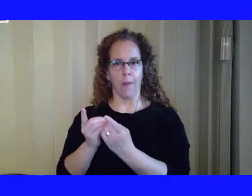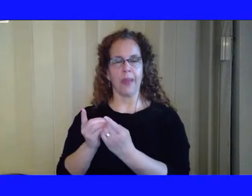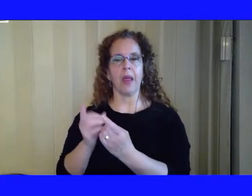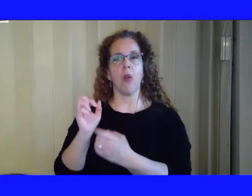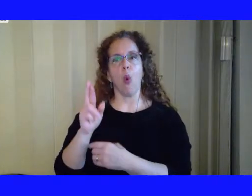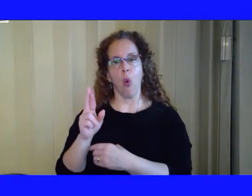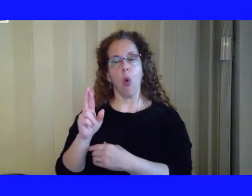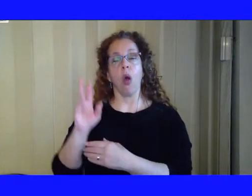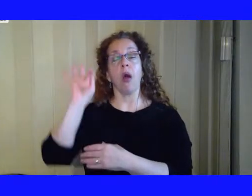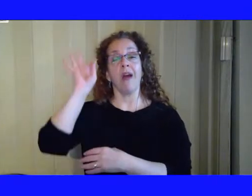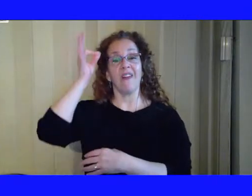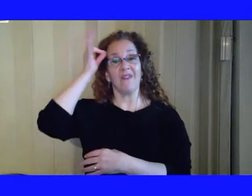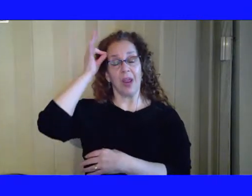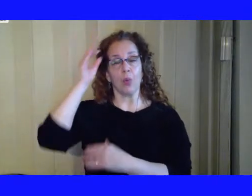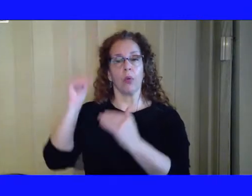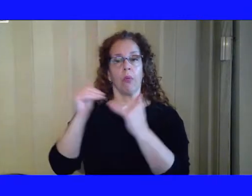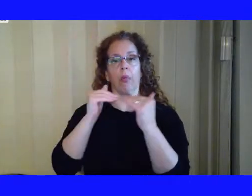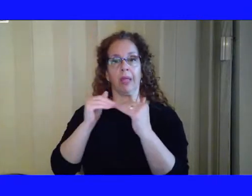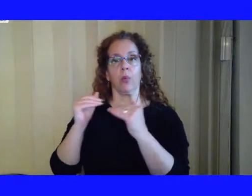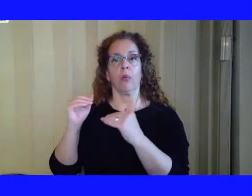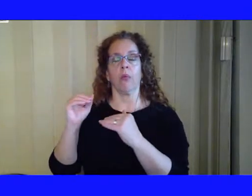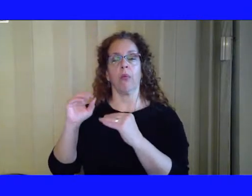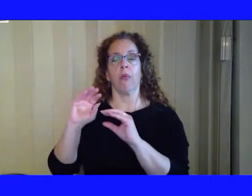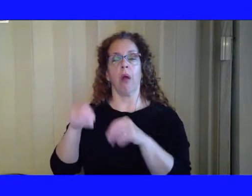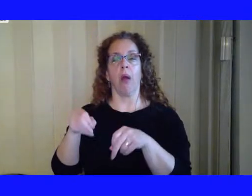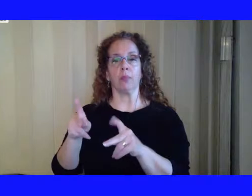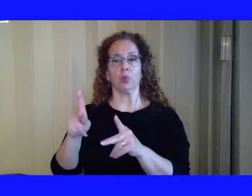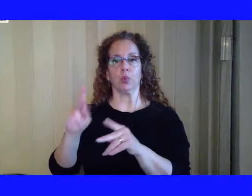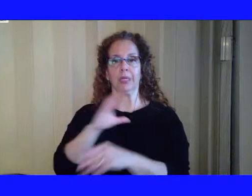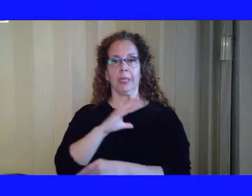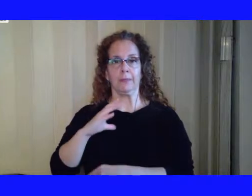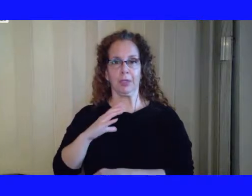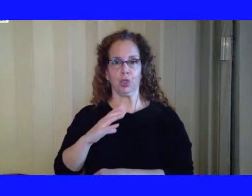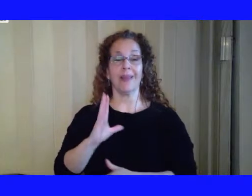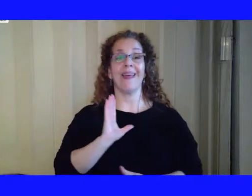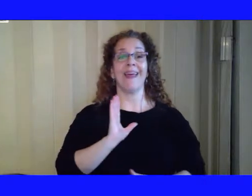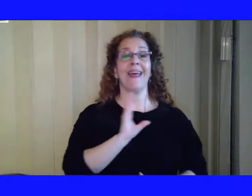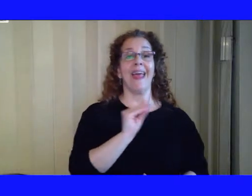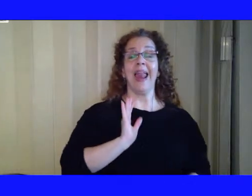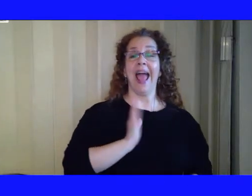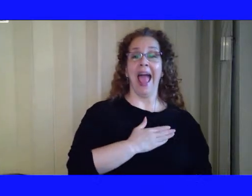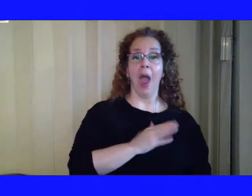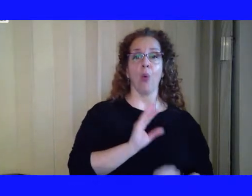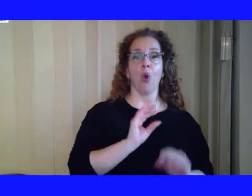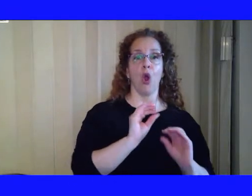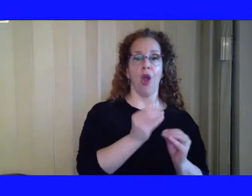one facility, but there is no workplace that is not covered by an EEO officer.